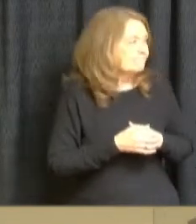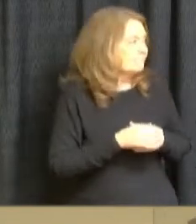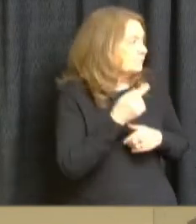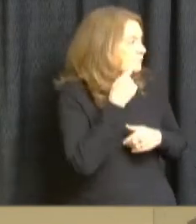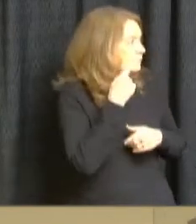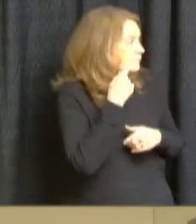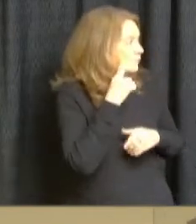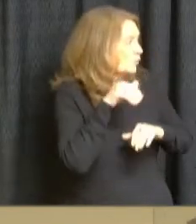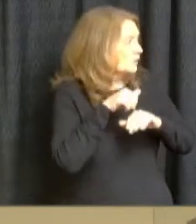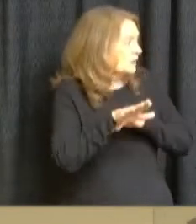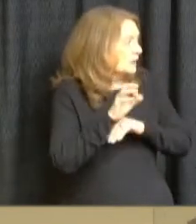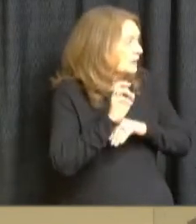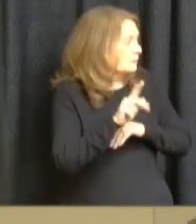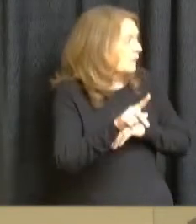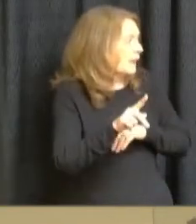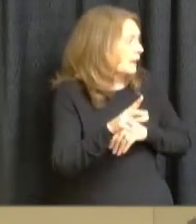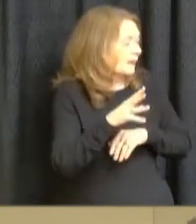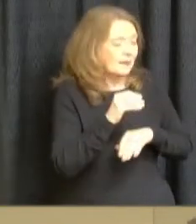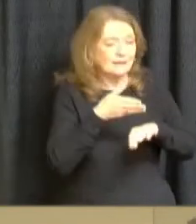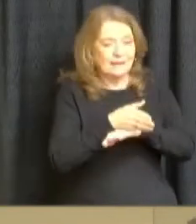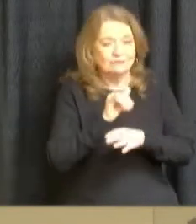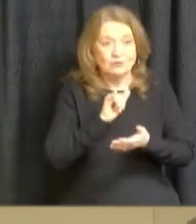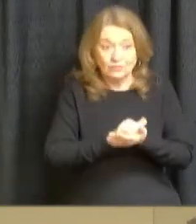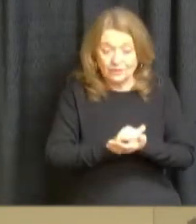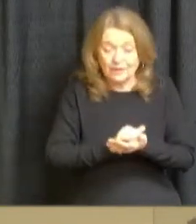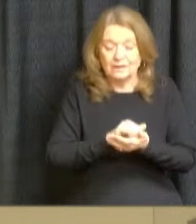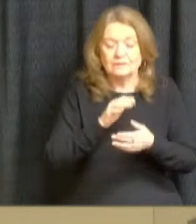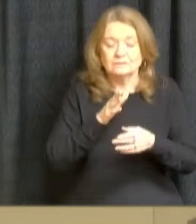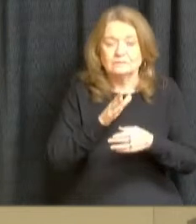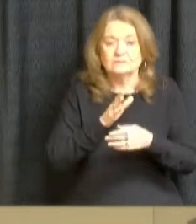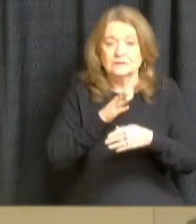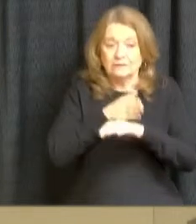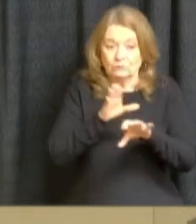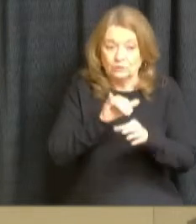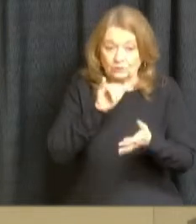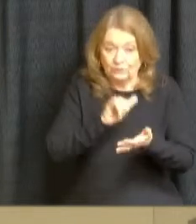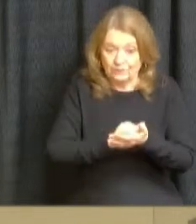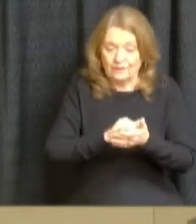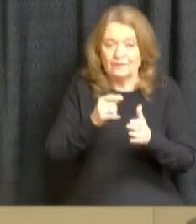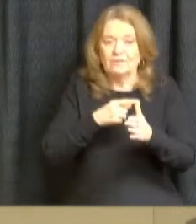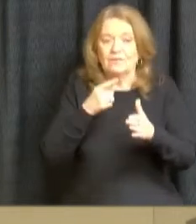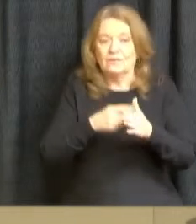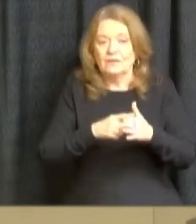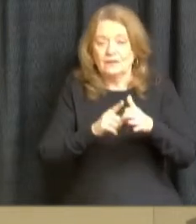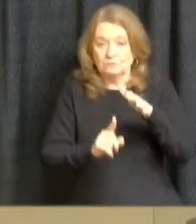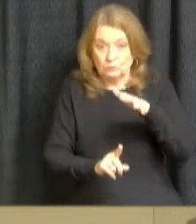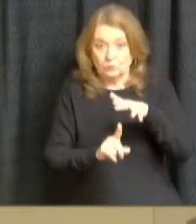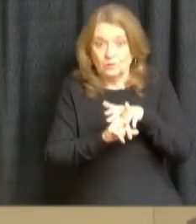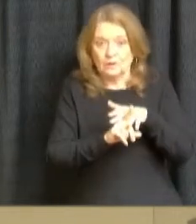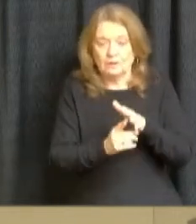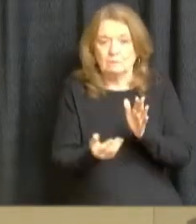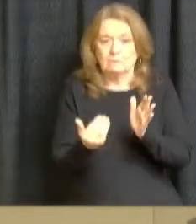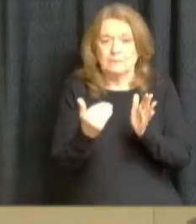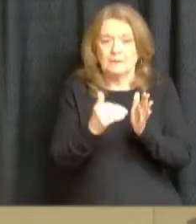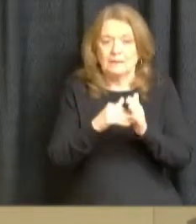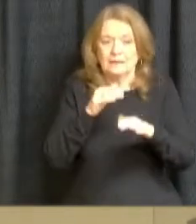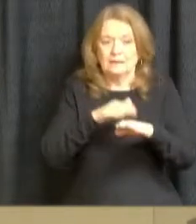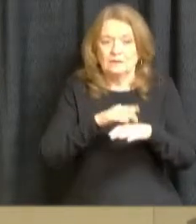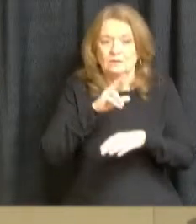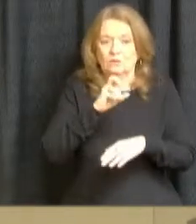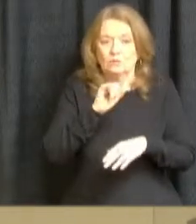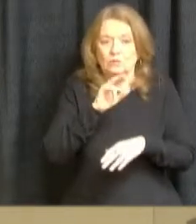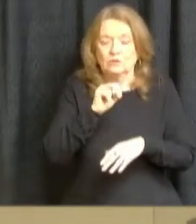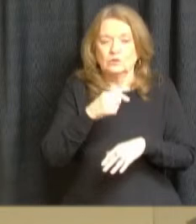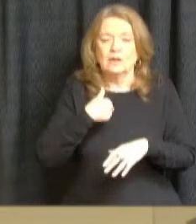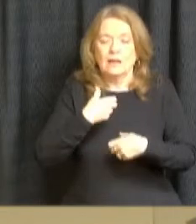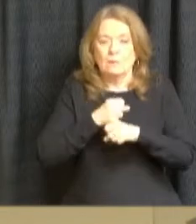for sending this back. So, and after that, after we do this, if we bring it back up on the resolution, I'll